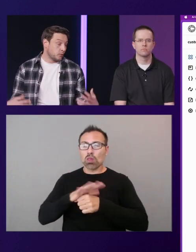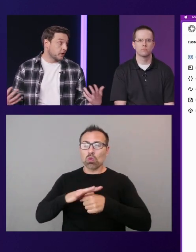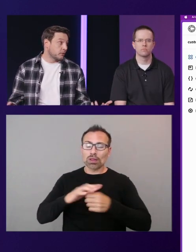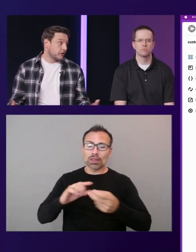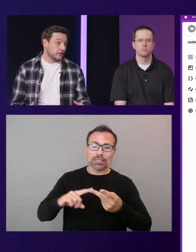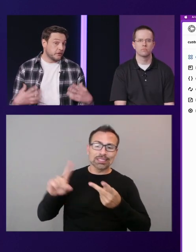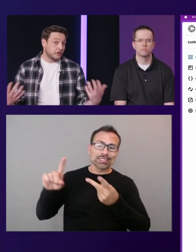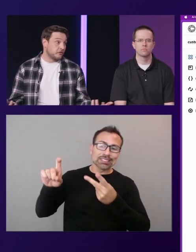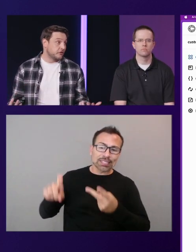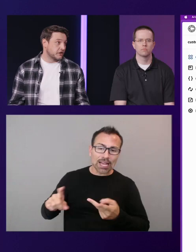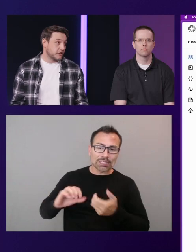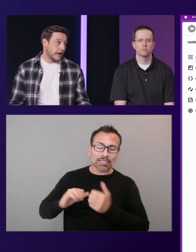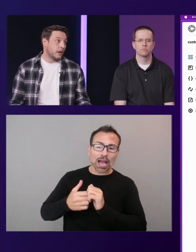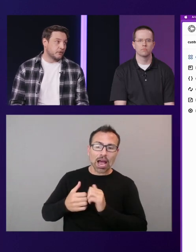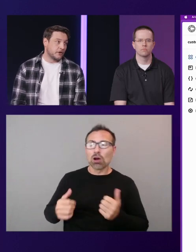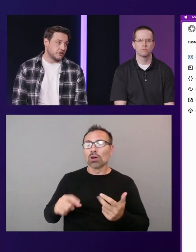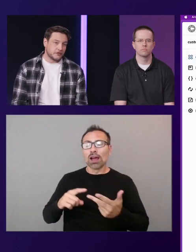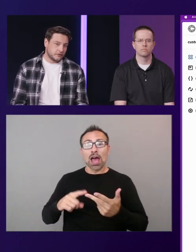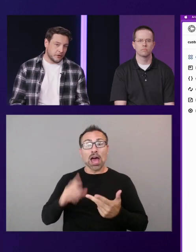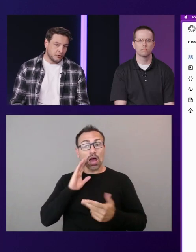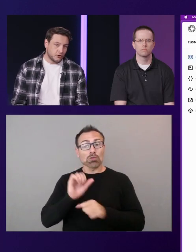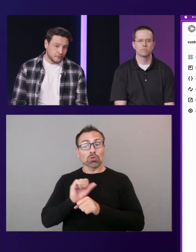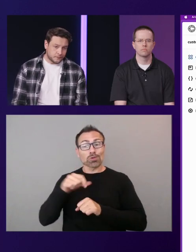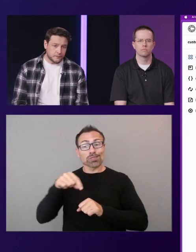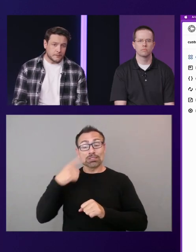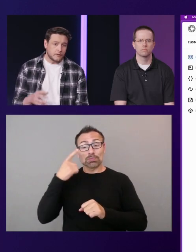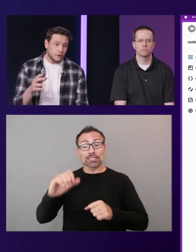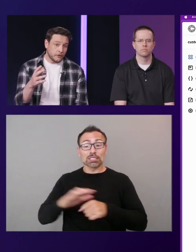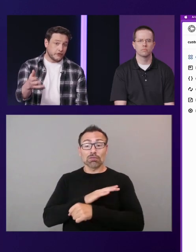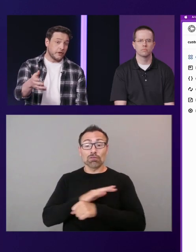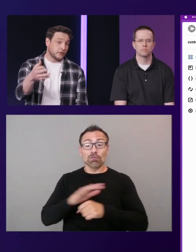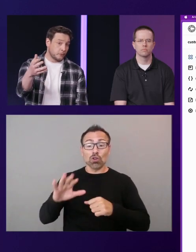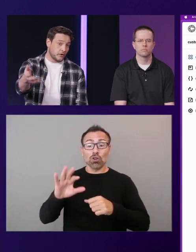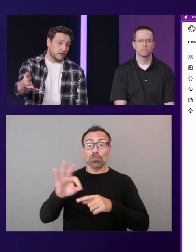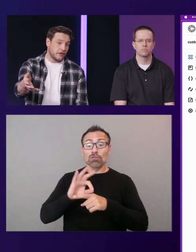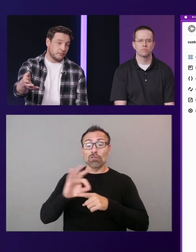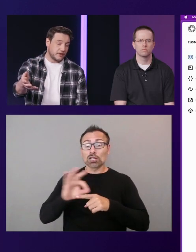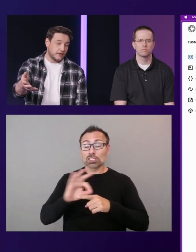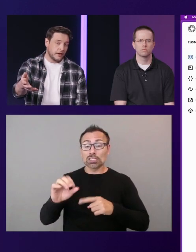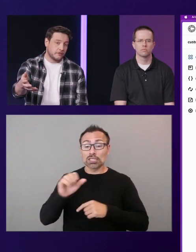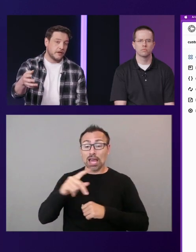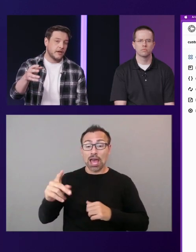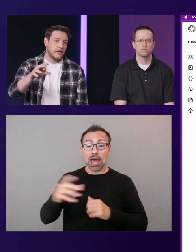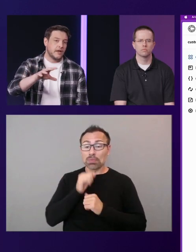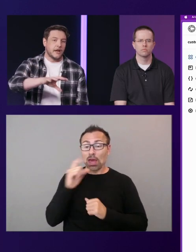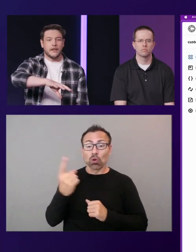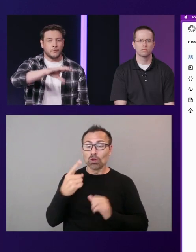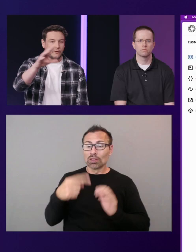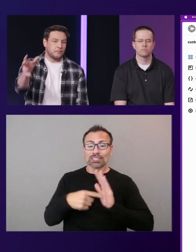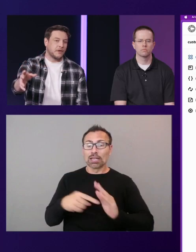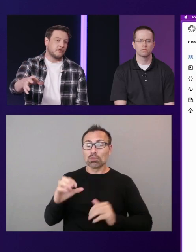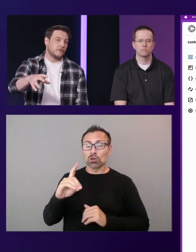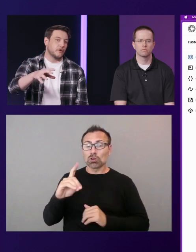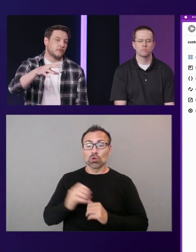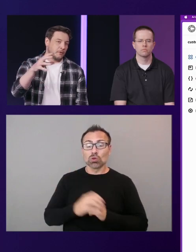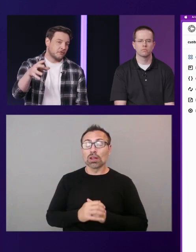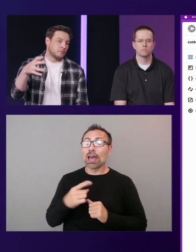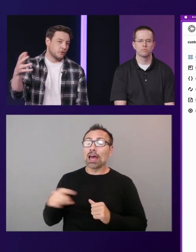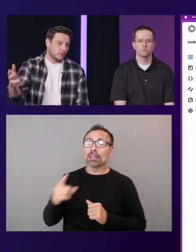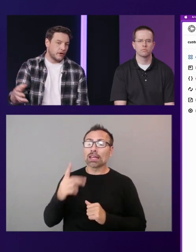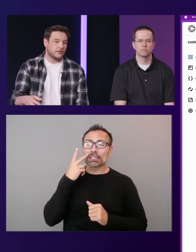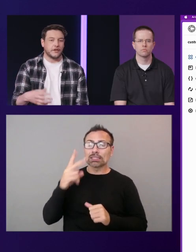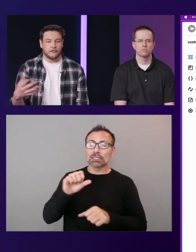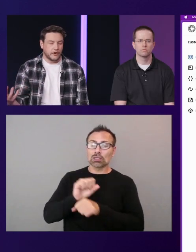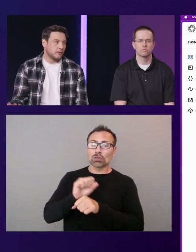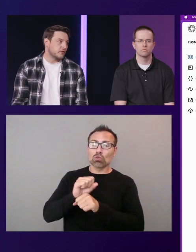really start working with this, because this is a full functioning app. It's not just sample code. We'll also see that there's a workflow that's been kicked off, and then we have space for